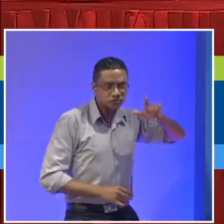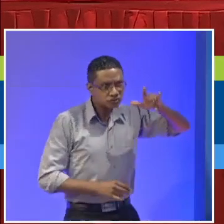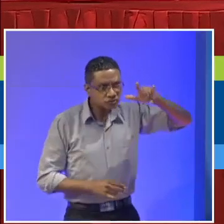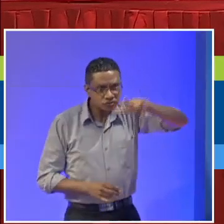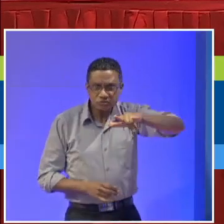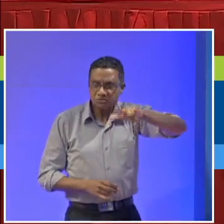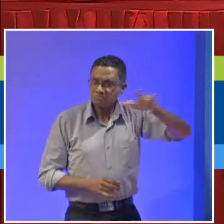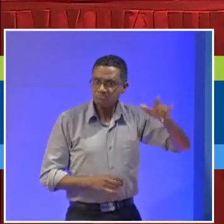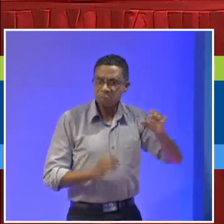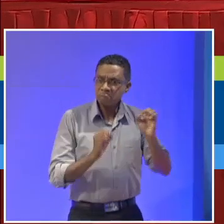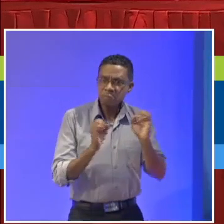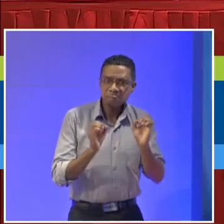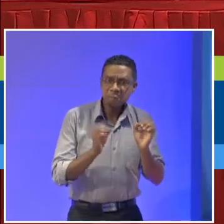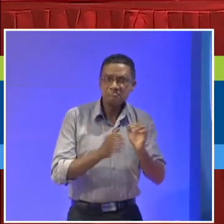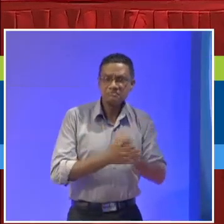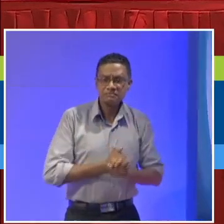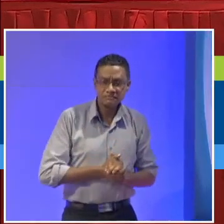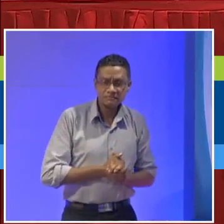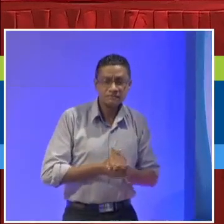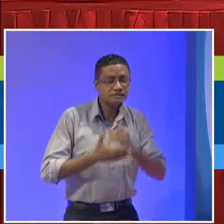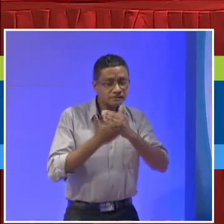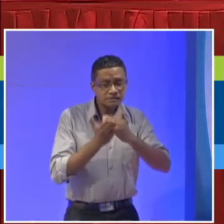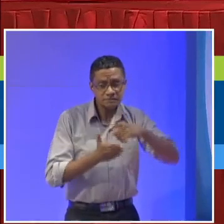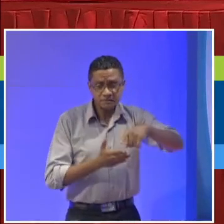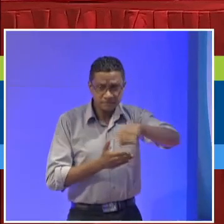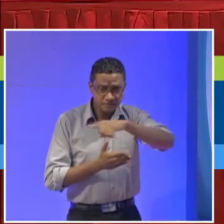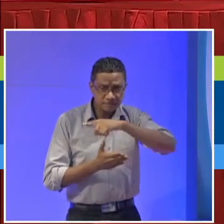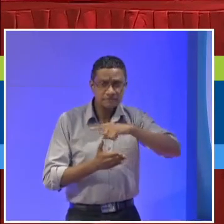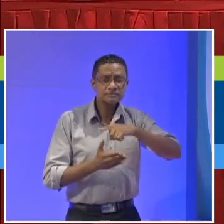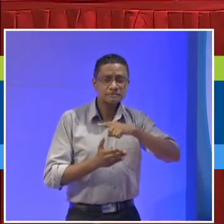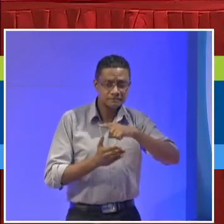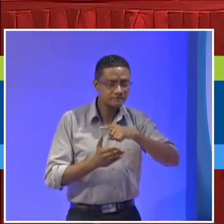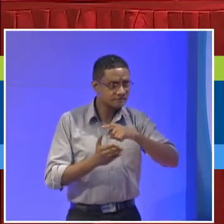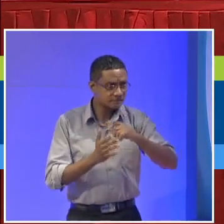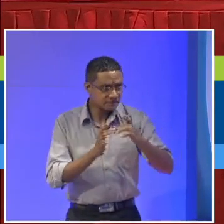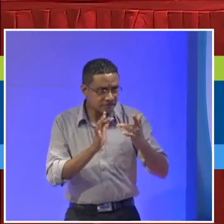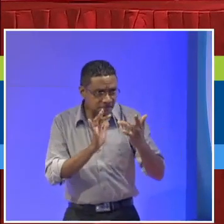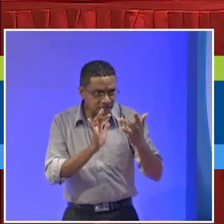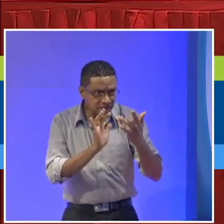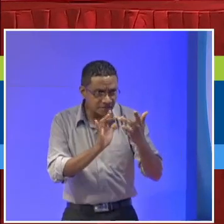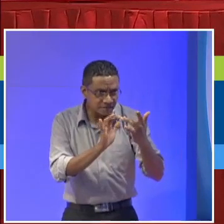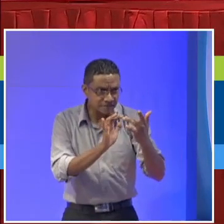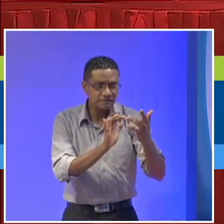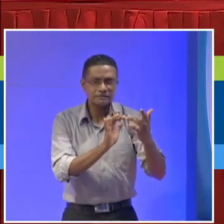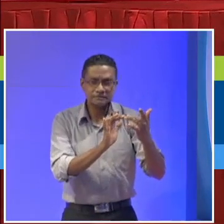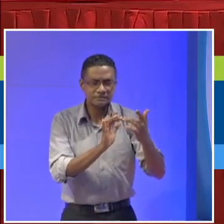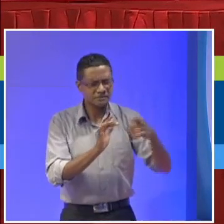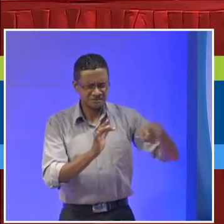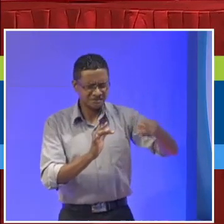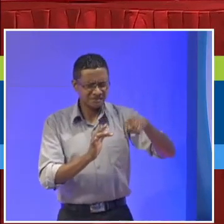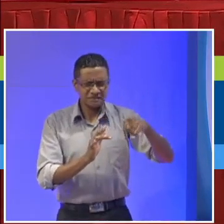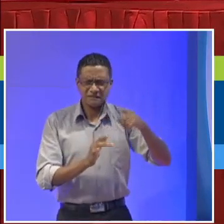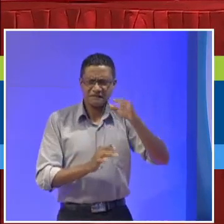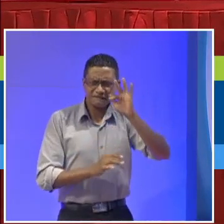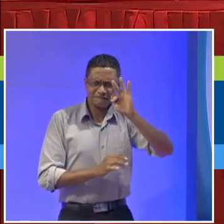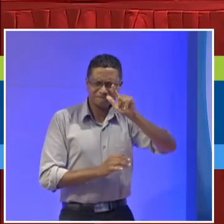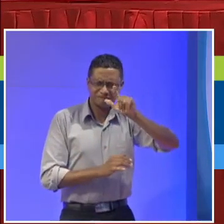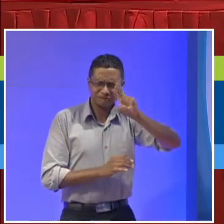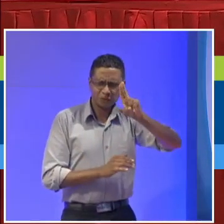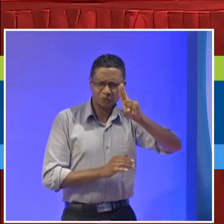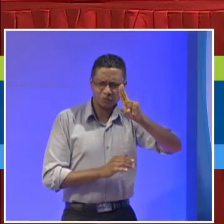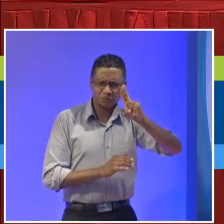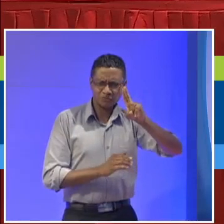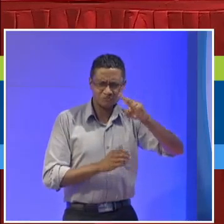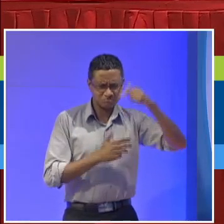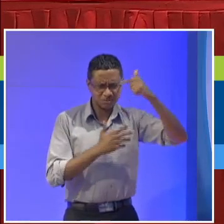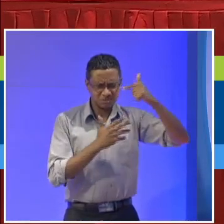of. A couple of them did have contact with other individuals who had flu-like symptoms, and the investigation is going on as